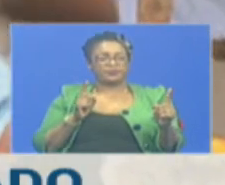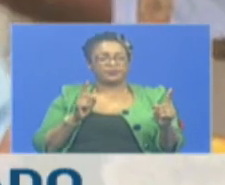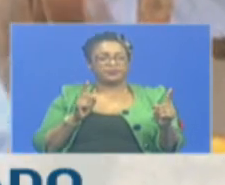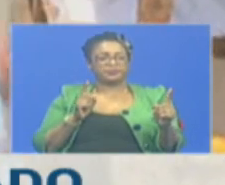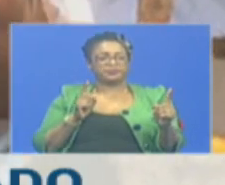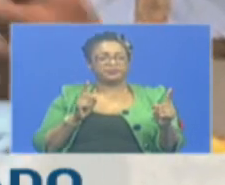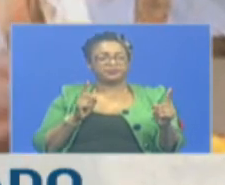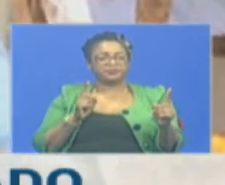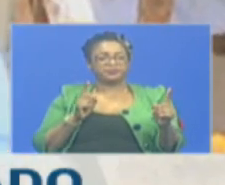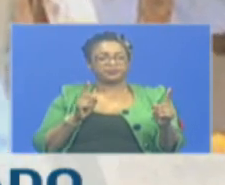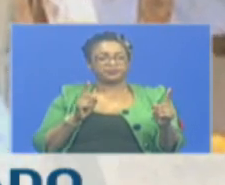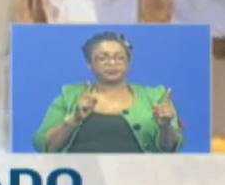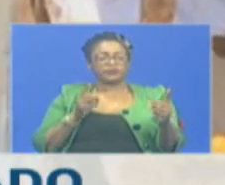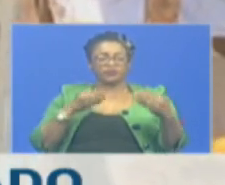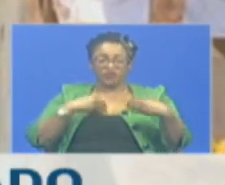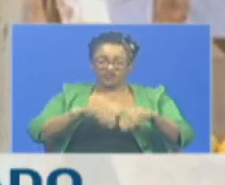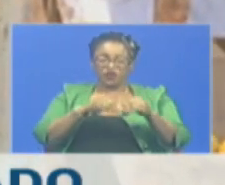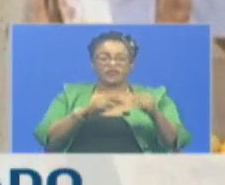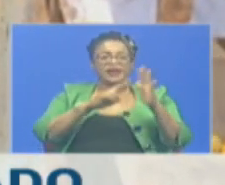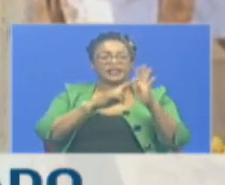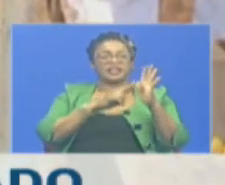to comply with the regulations